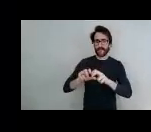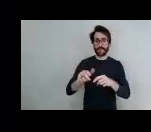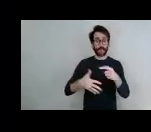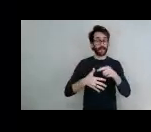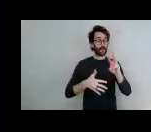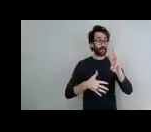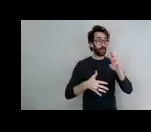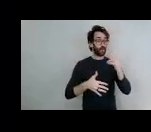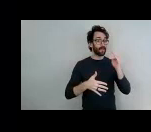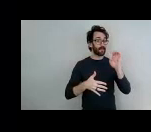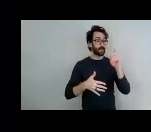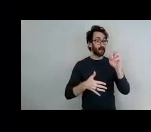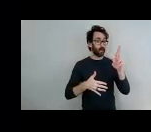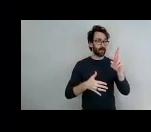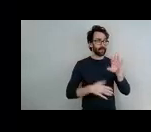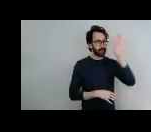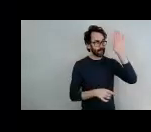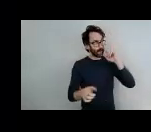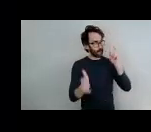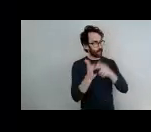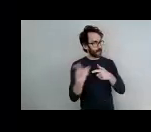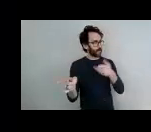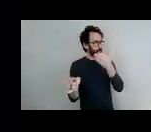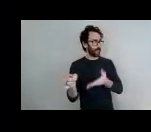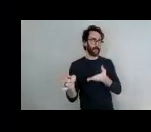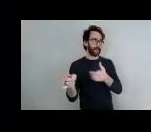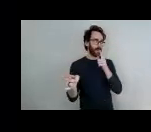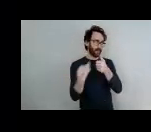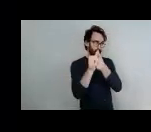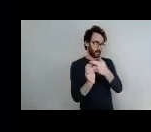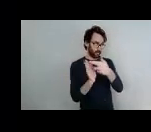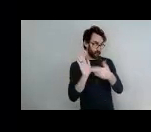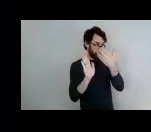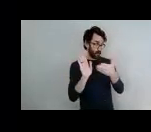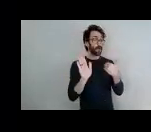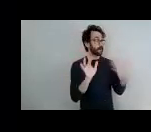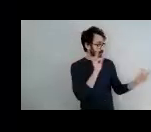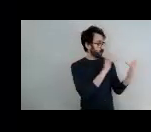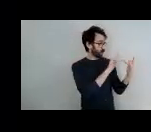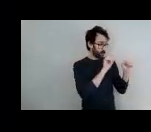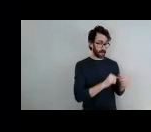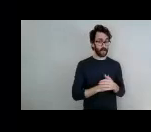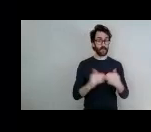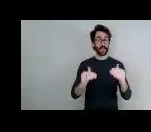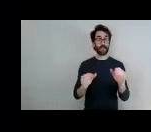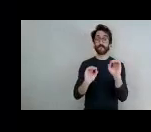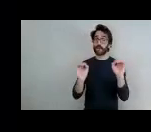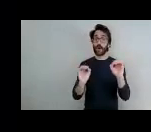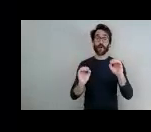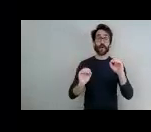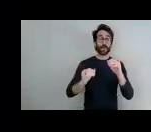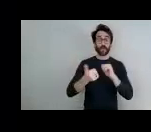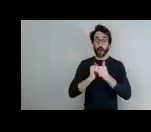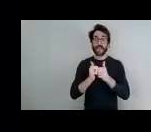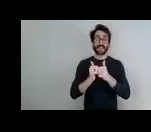if you know someone's not following the rules, you can certainly contact us. We have no contest settlements. We have disruption letters. If